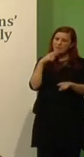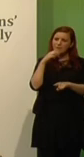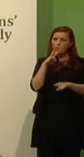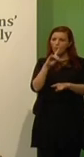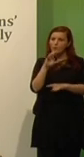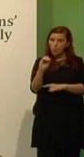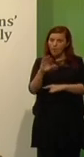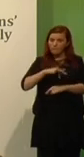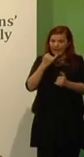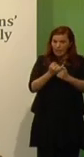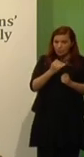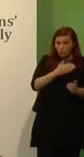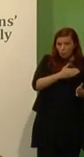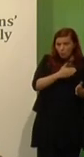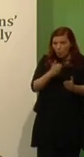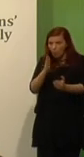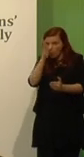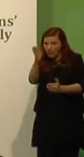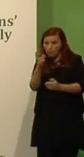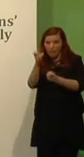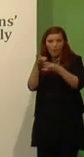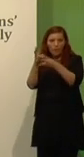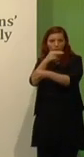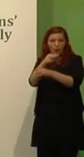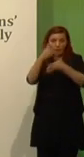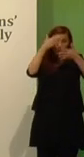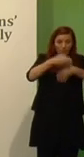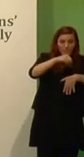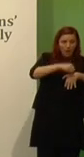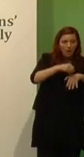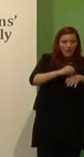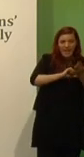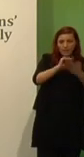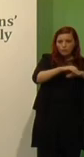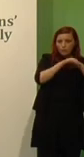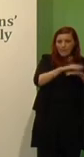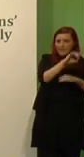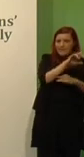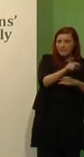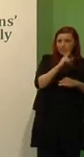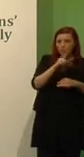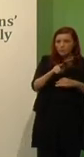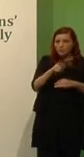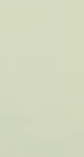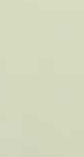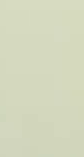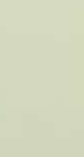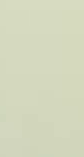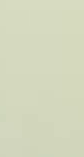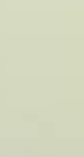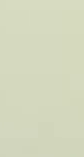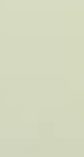moving in the right direction. They're concentrating not so much on age-friendly cities, but dementia-friendly cities and